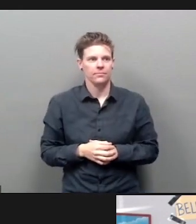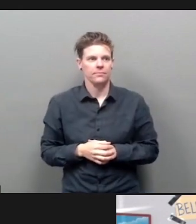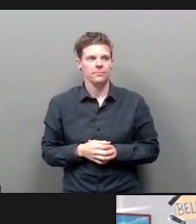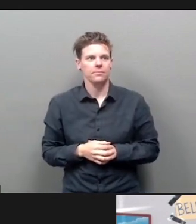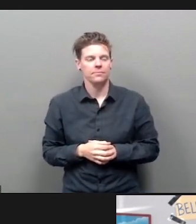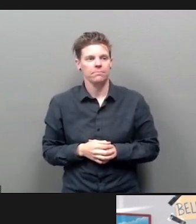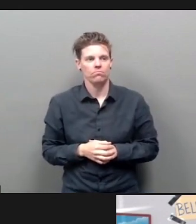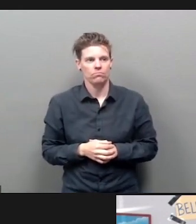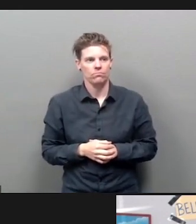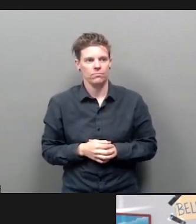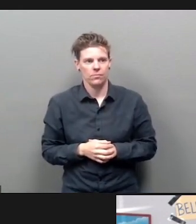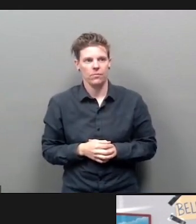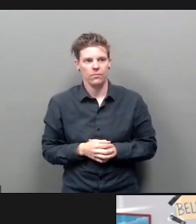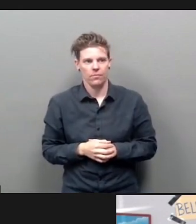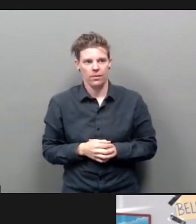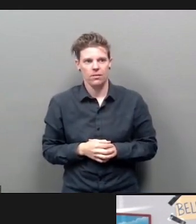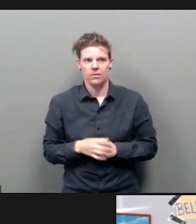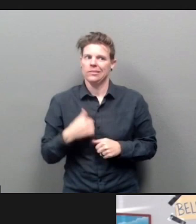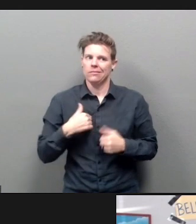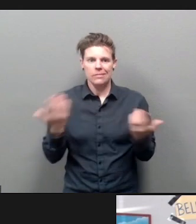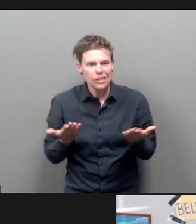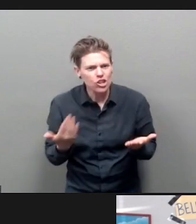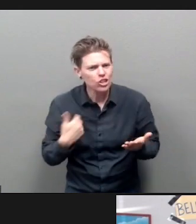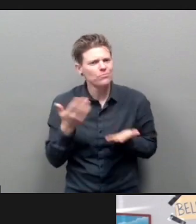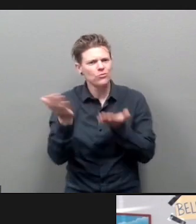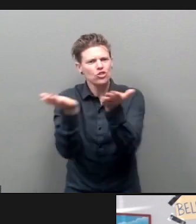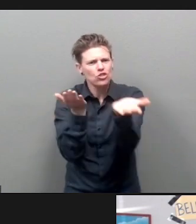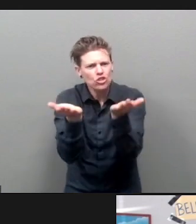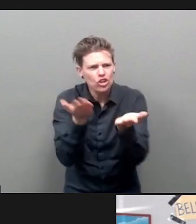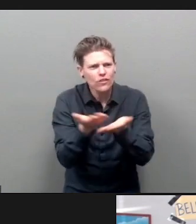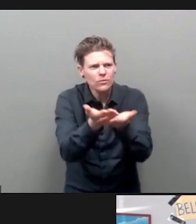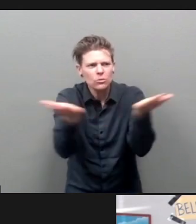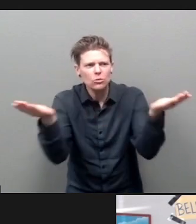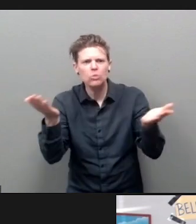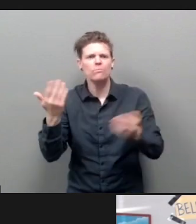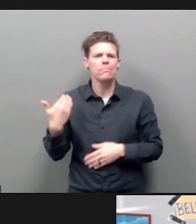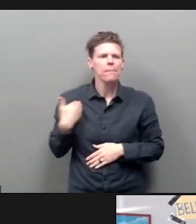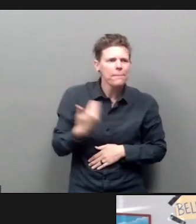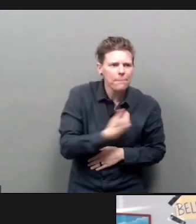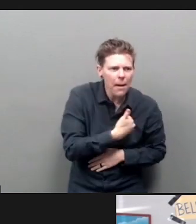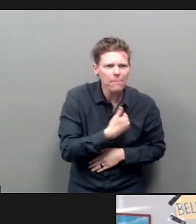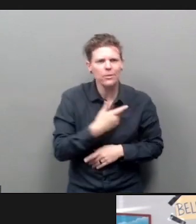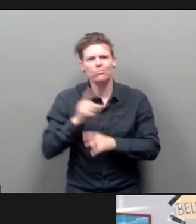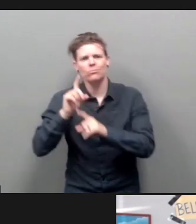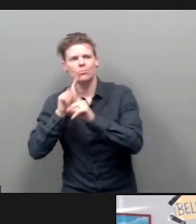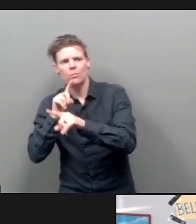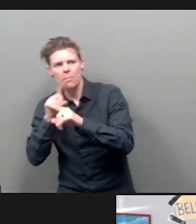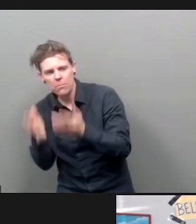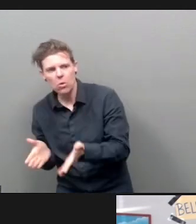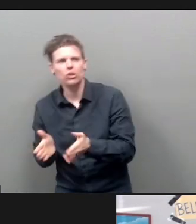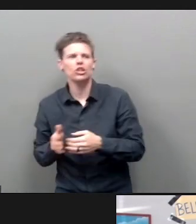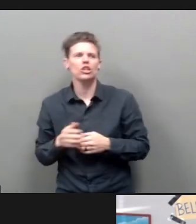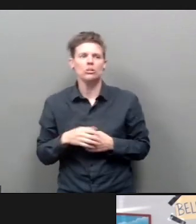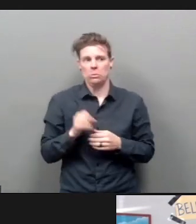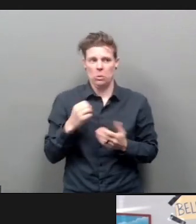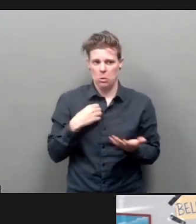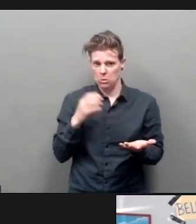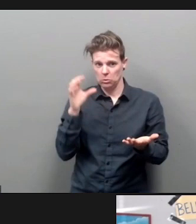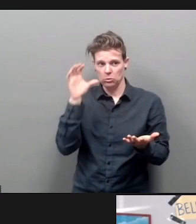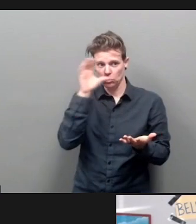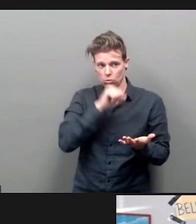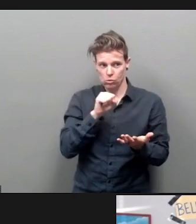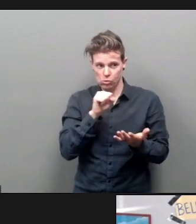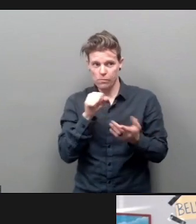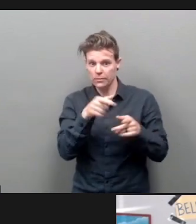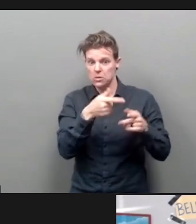corps well. I'm gonna assume that if you're dropping your question into the Q&A or the chat, that's because